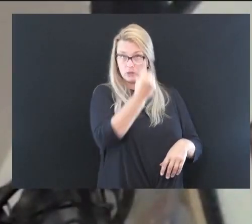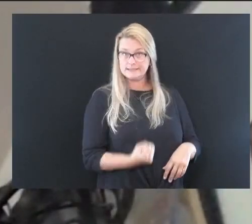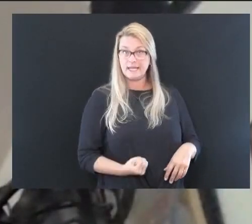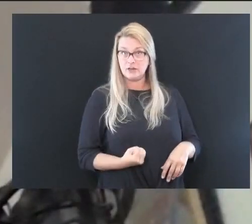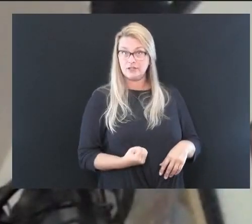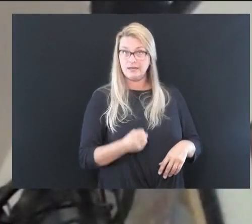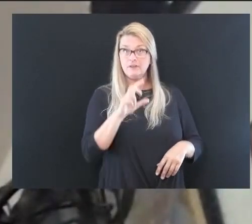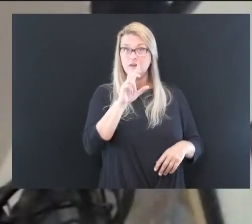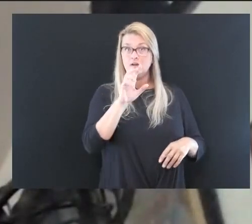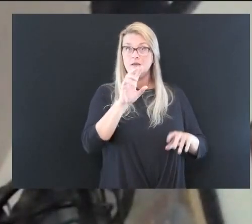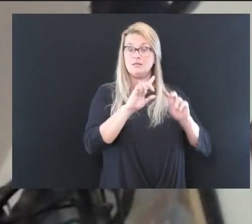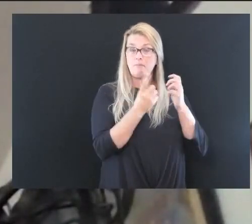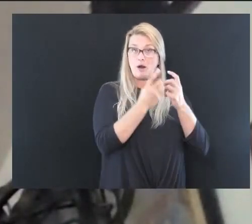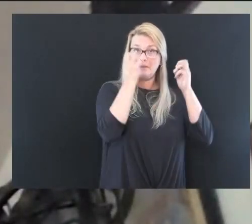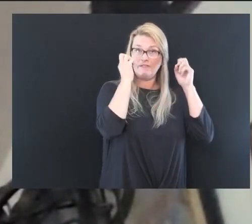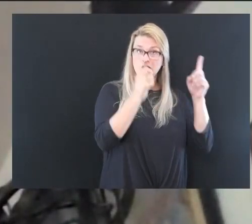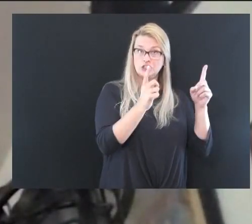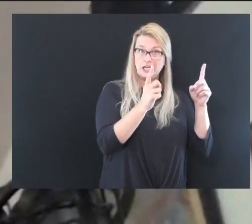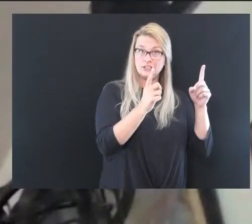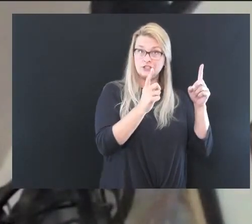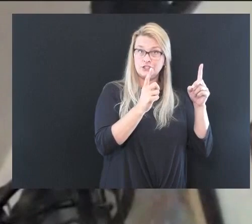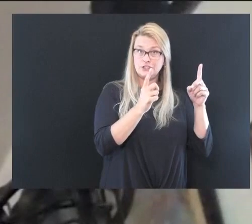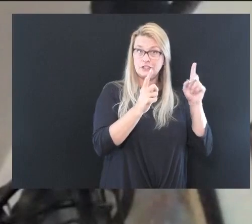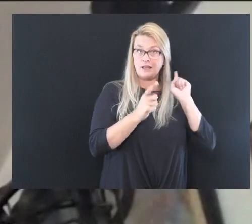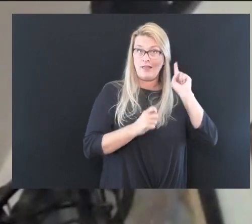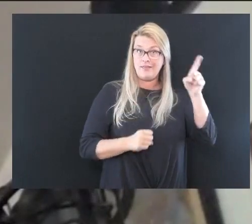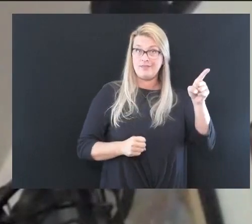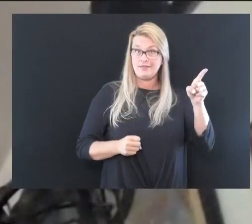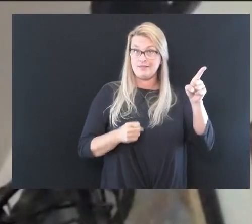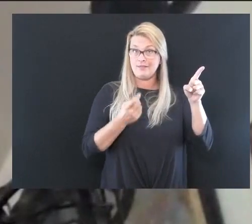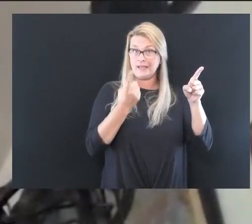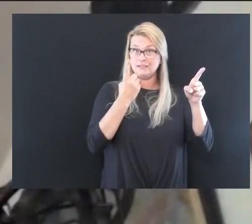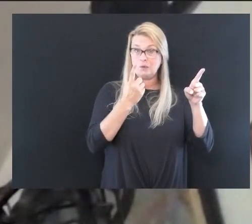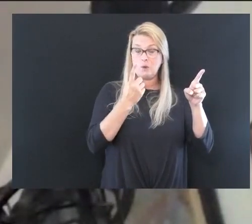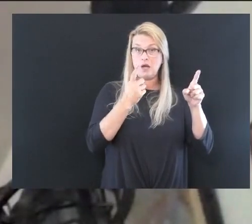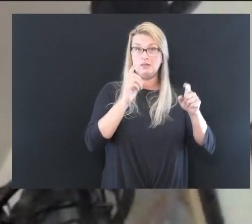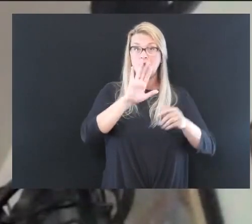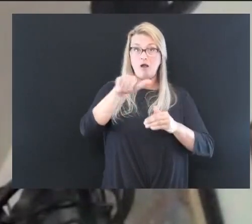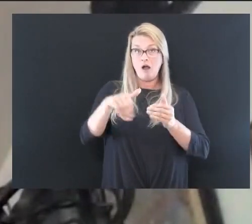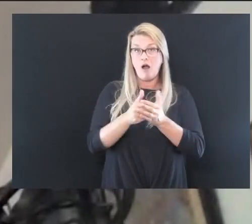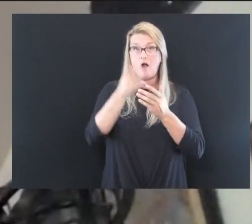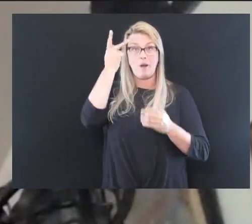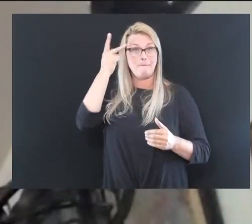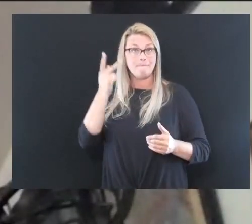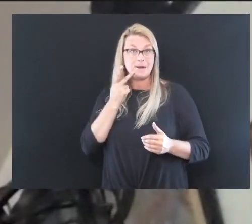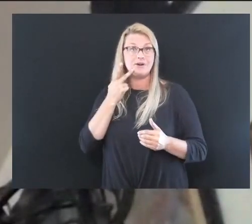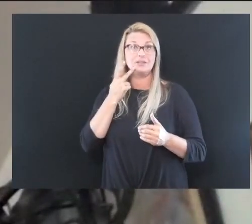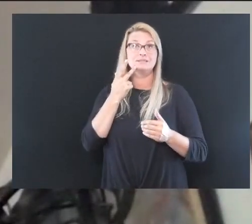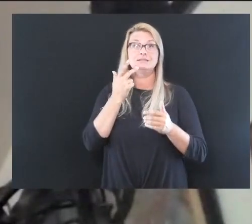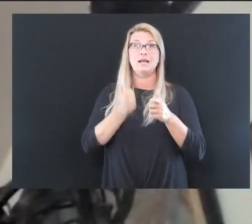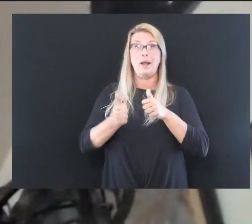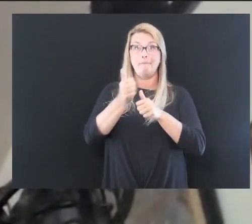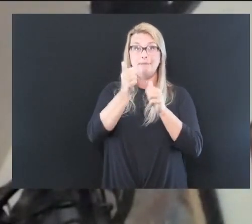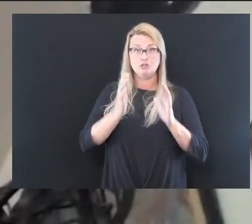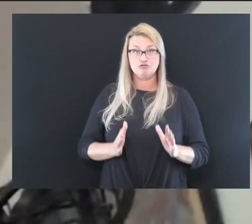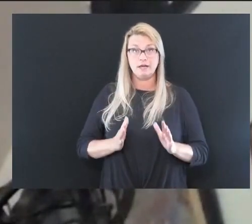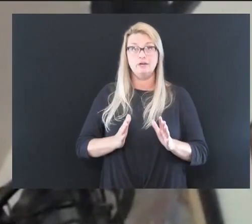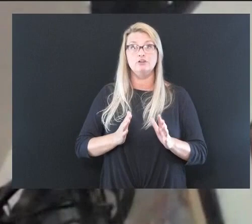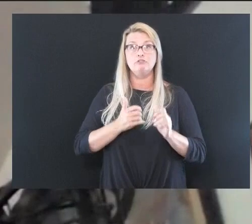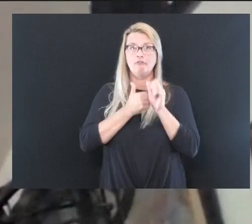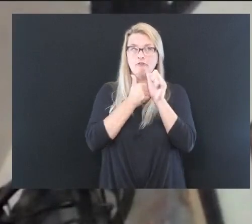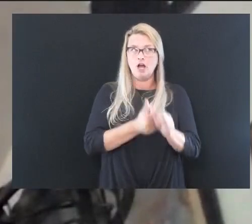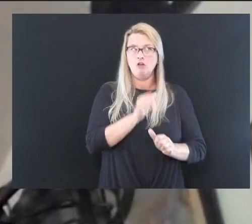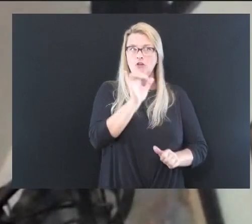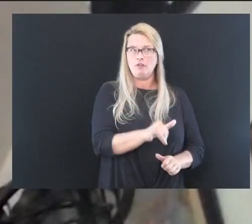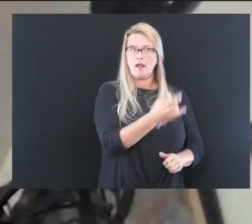on the Department of Education's website, which is the map that ultimately parents and school administrators and teachers go off of.